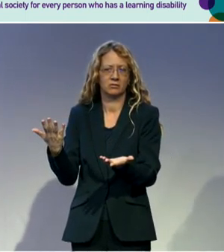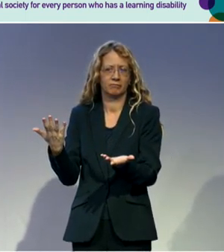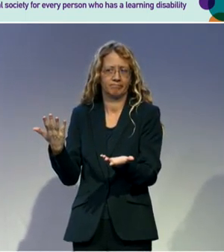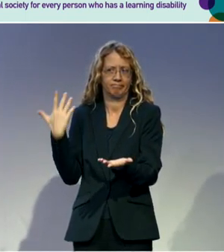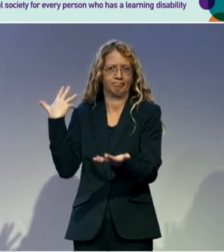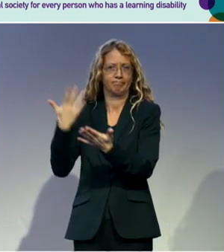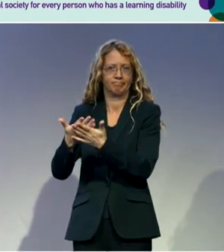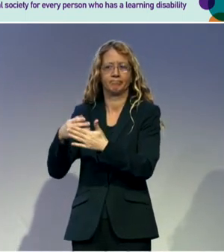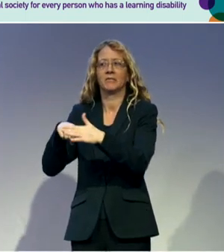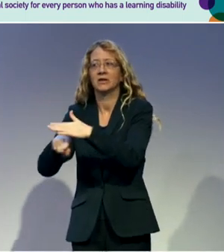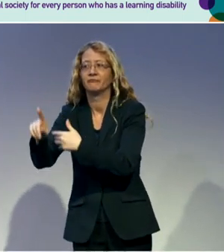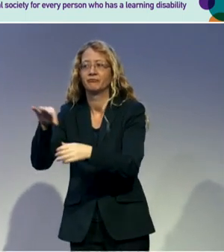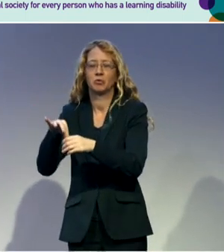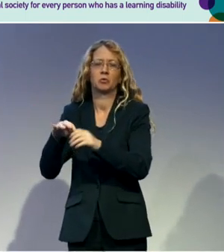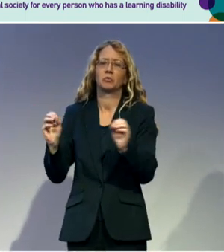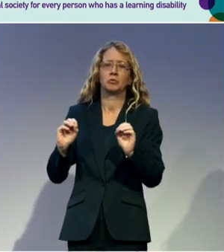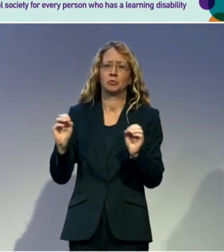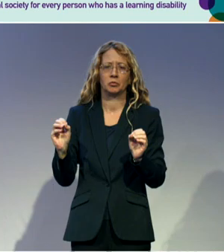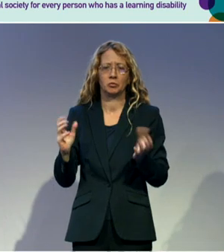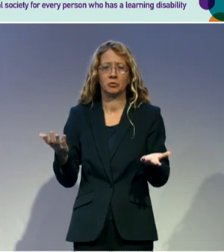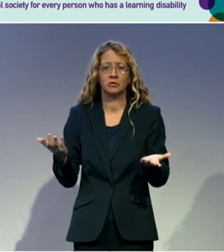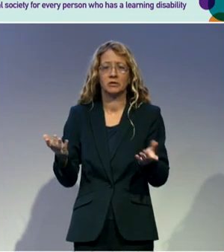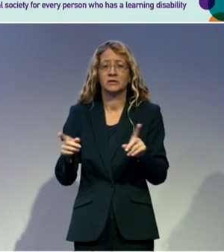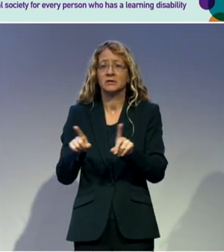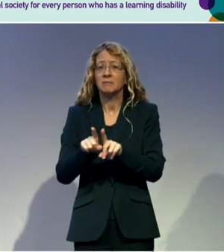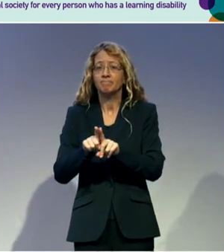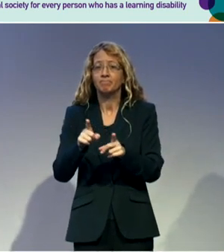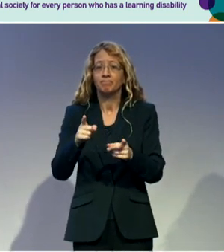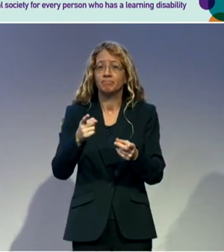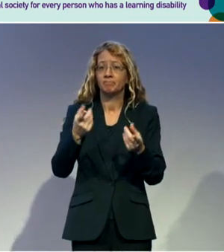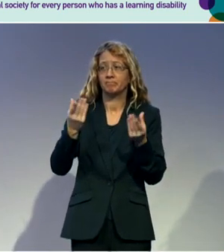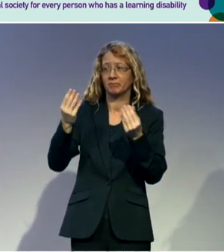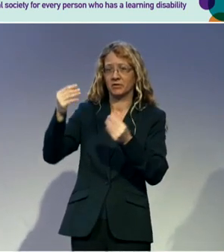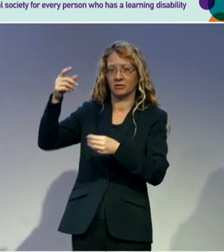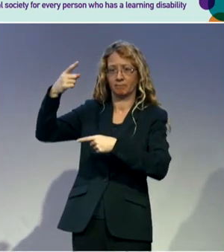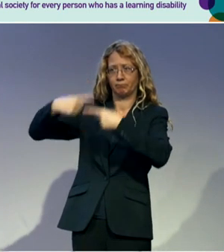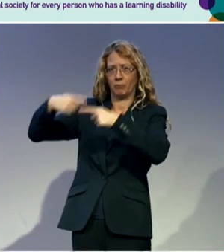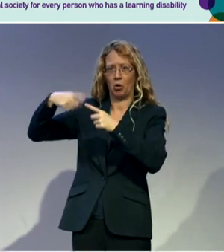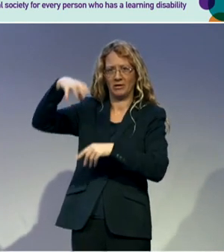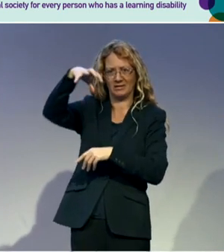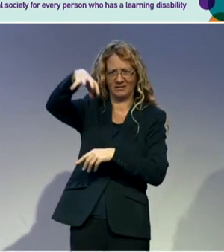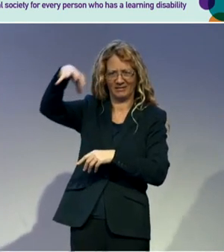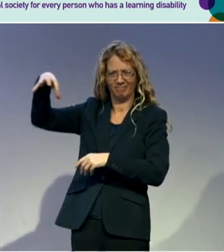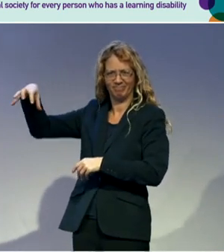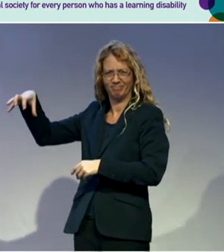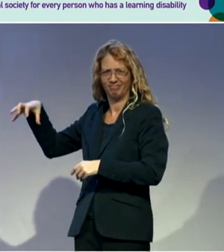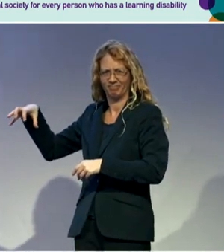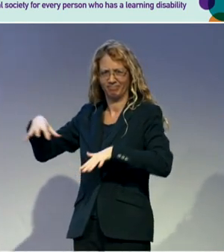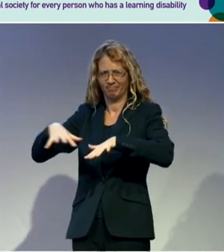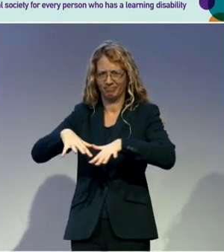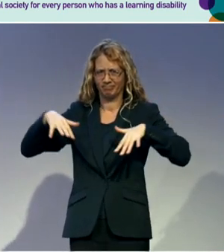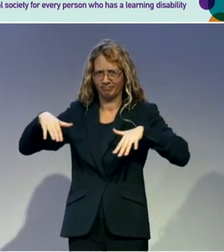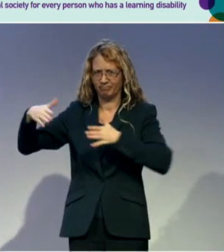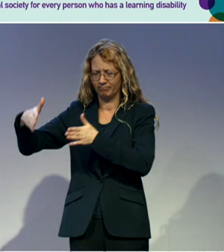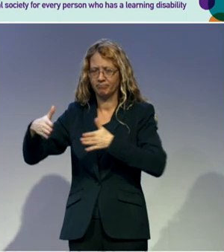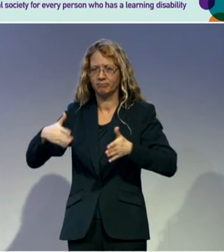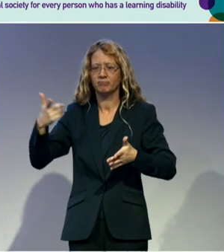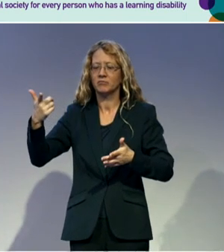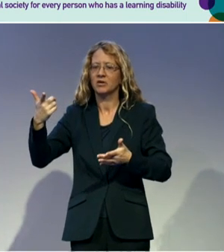political parties is hard to understand. This can prevent informed decision making and confidence in using your